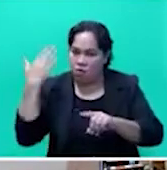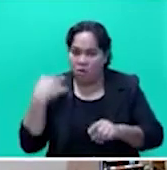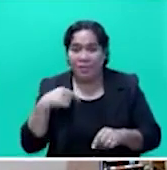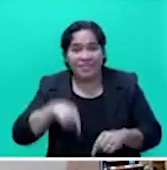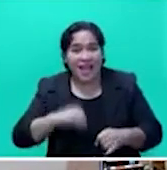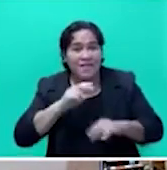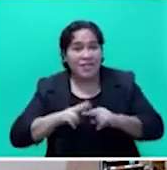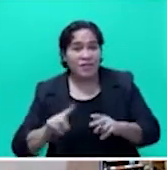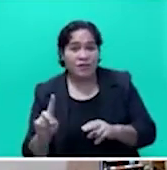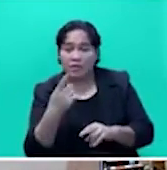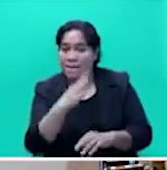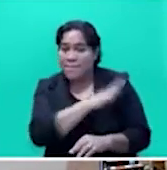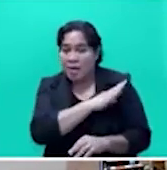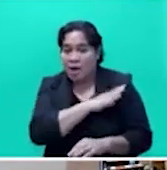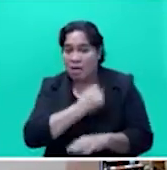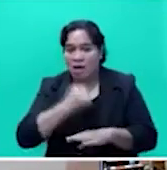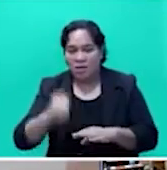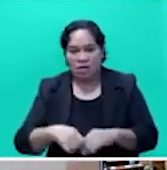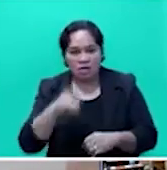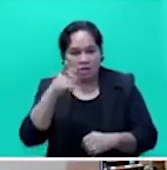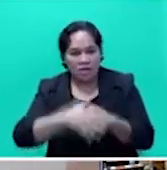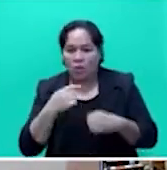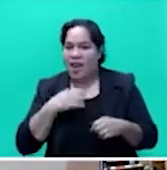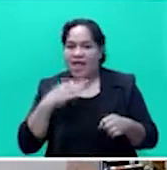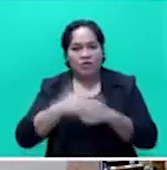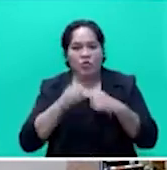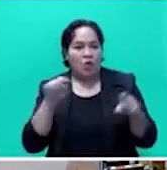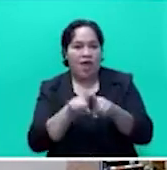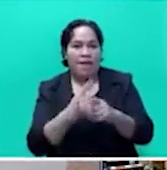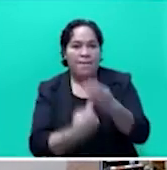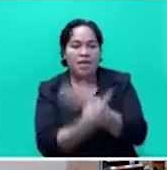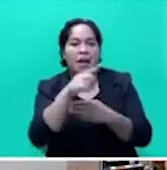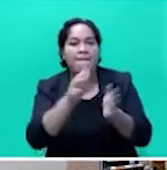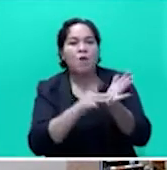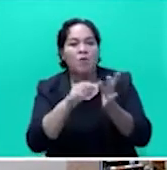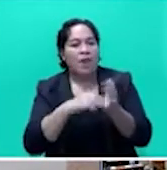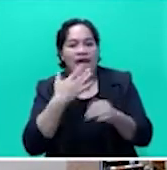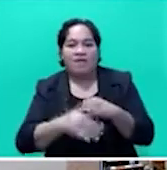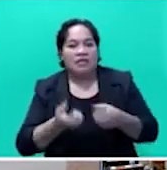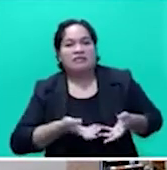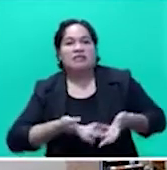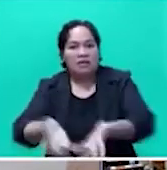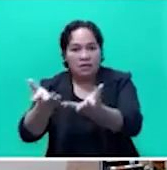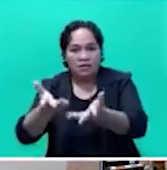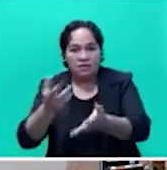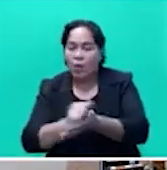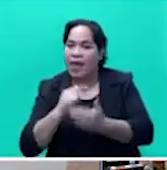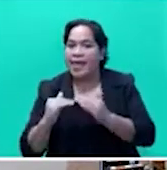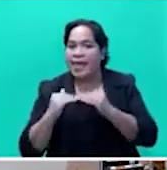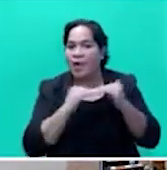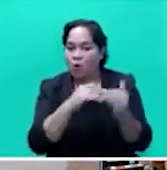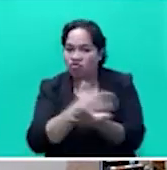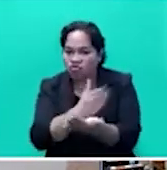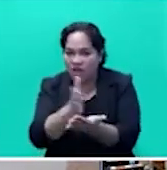Fiji First and the Bainimarama government, we did not do what happened in Momi and Denara. We've never alienated land. We gave equal share of lease to